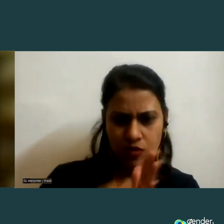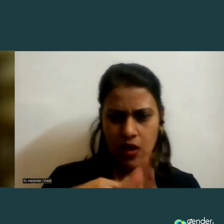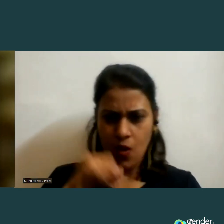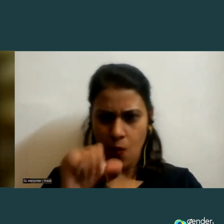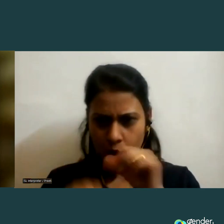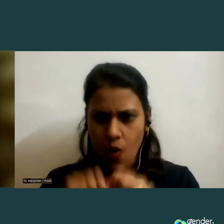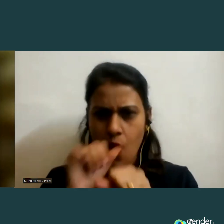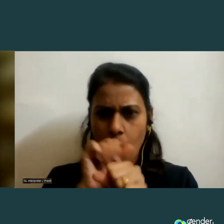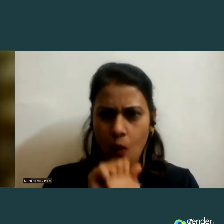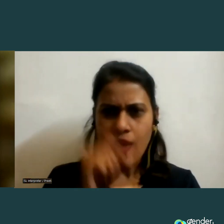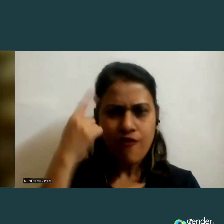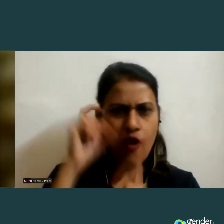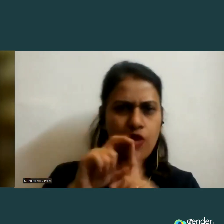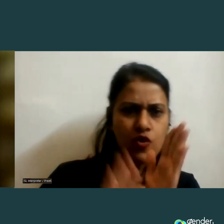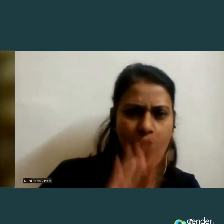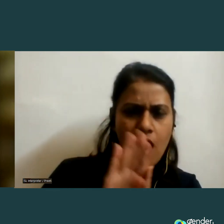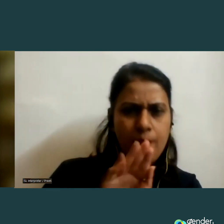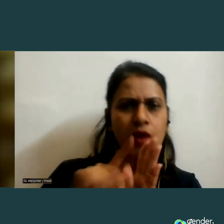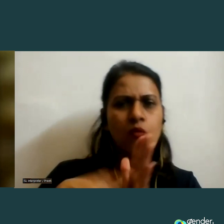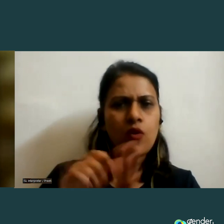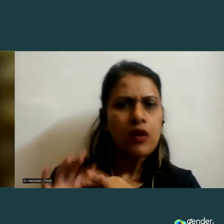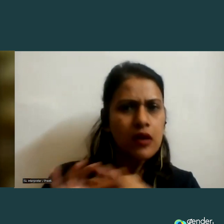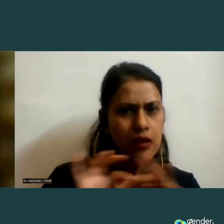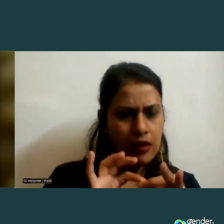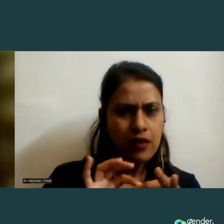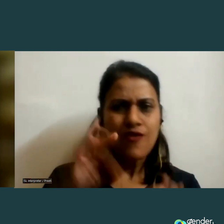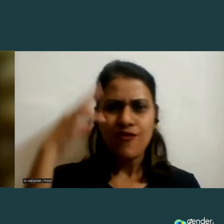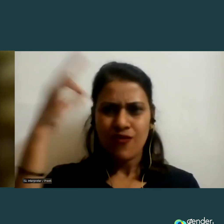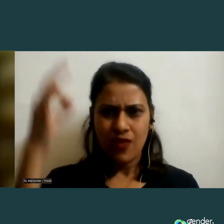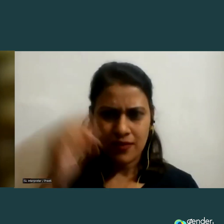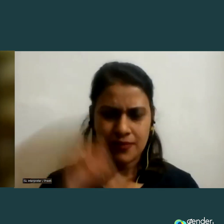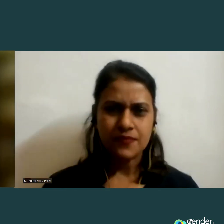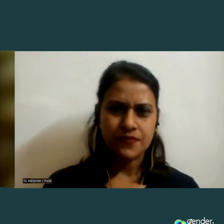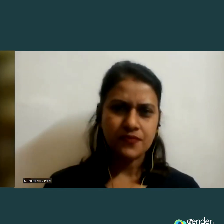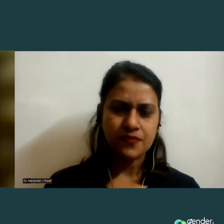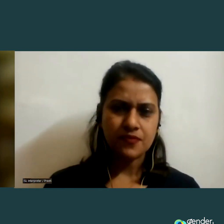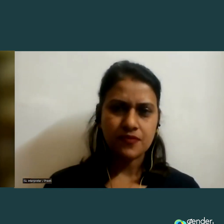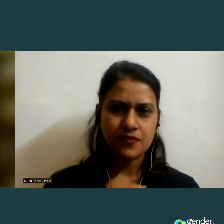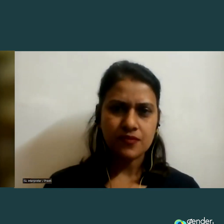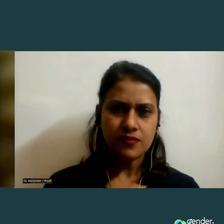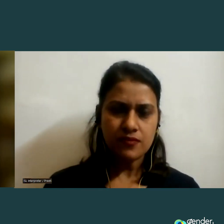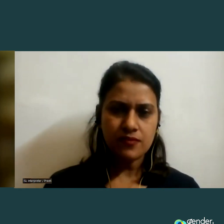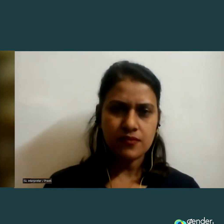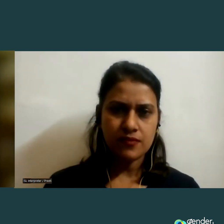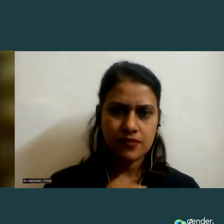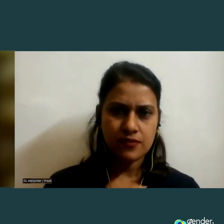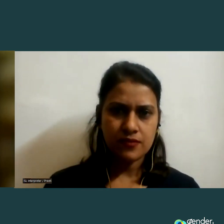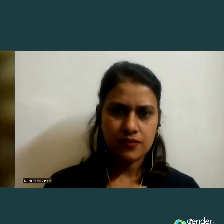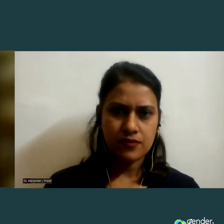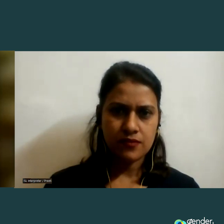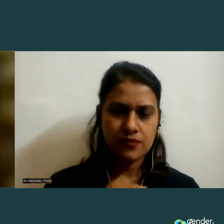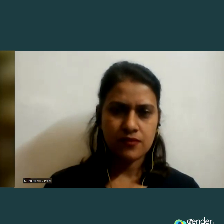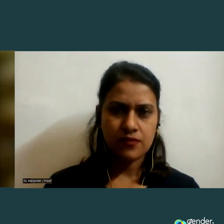and, and I'm talking about broader development, and also in particular when we think about projects or programs when we talk about